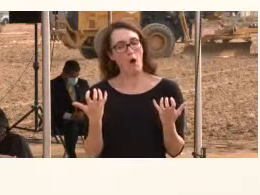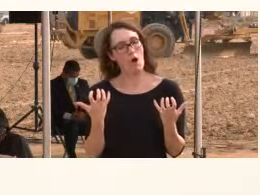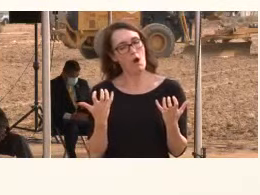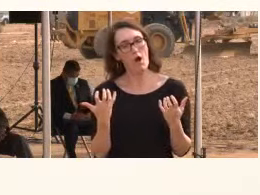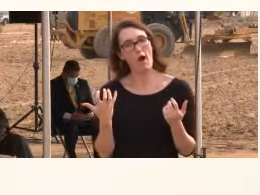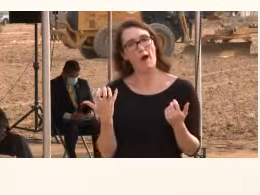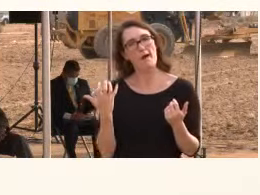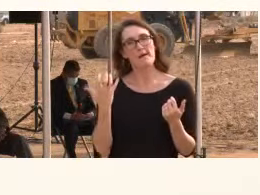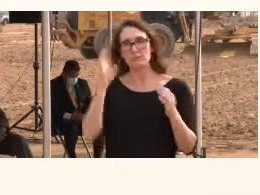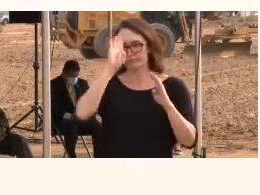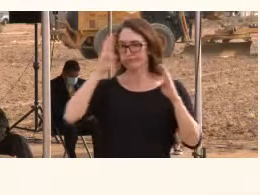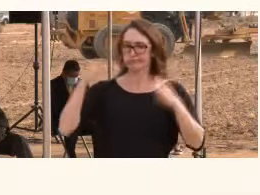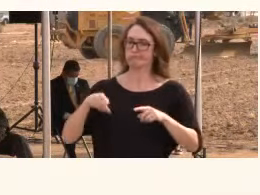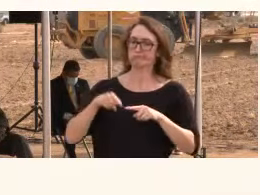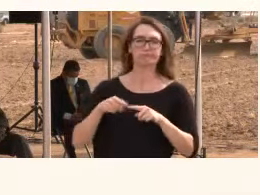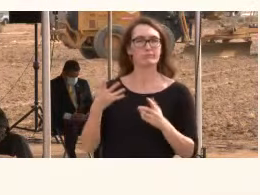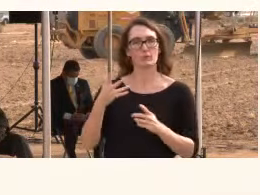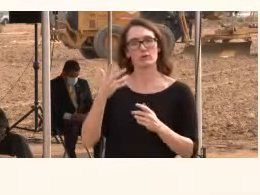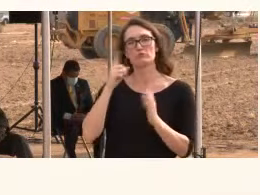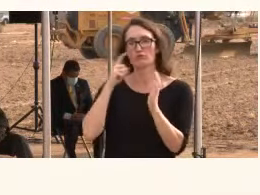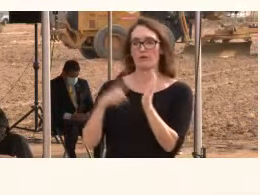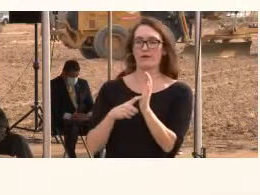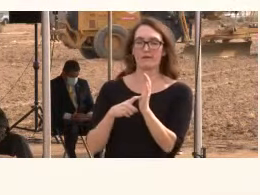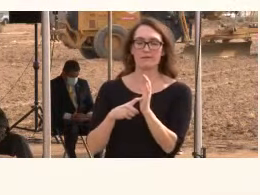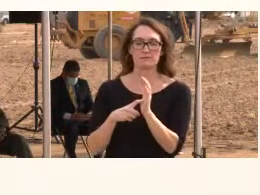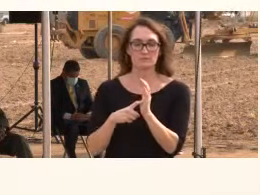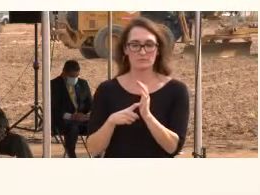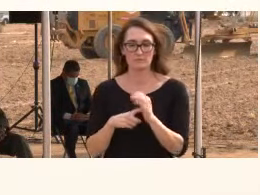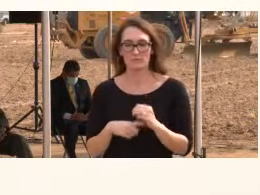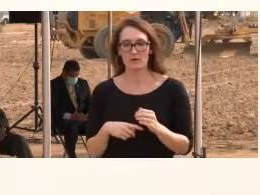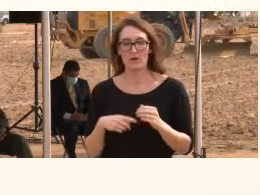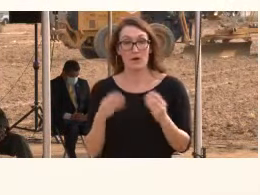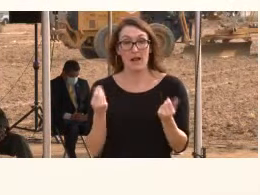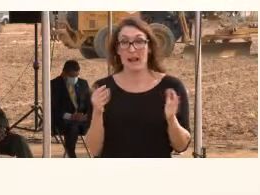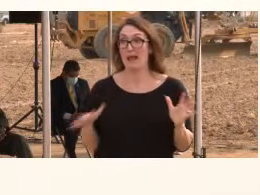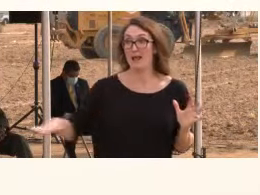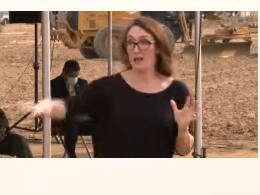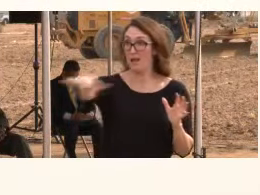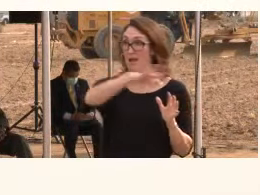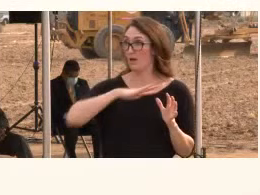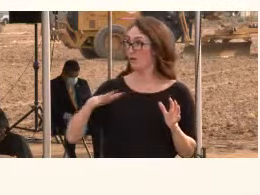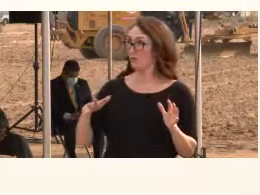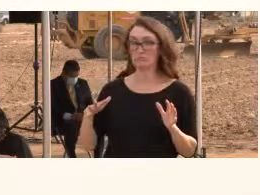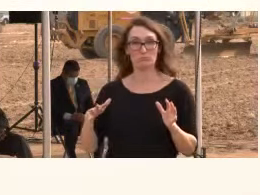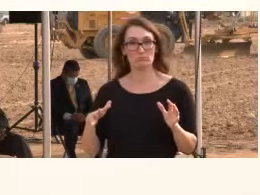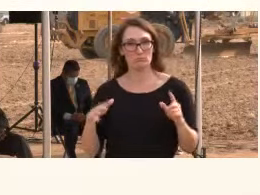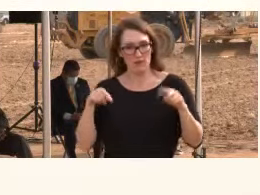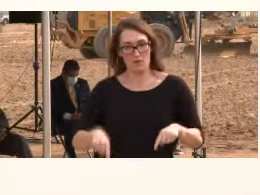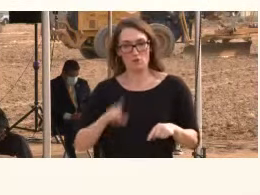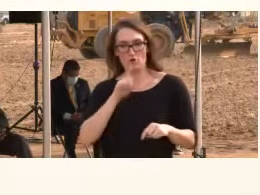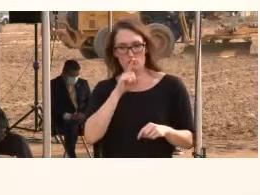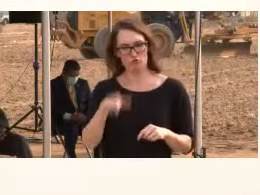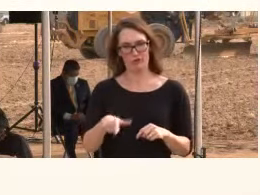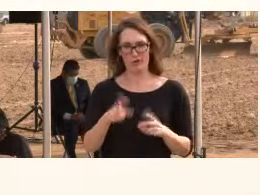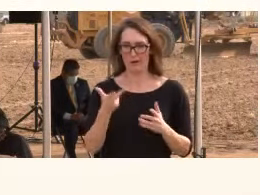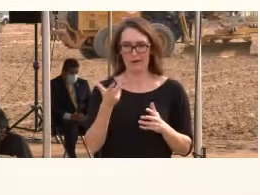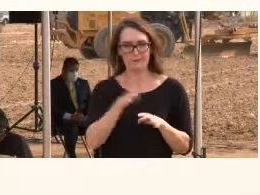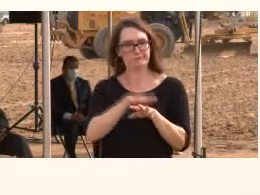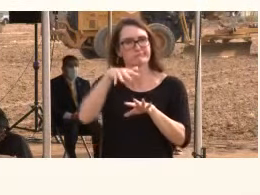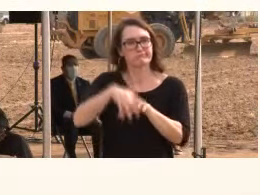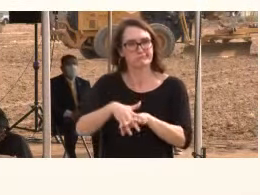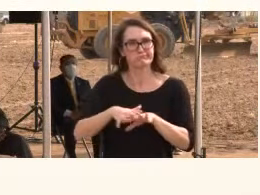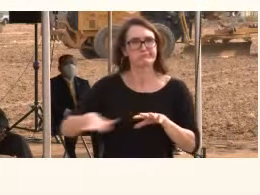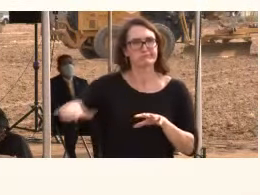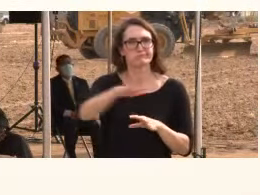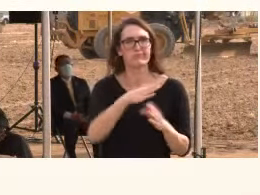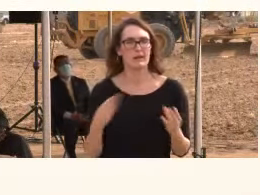give recognition to the land that we're on today, this indigenous land. And